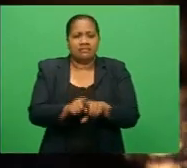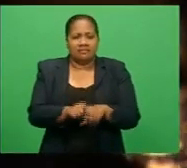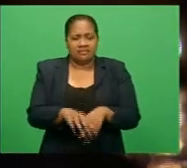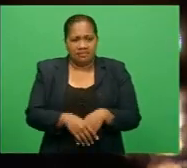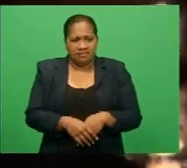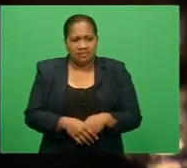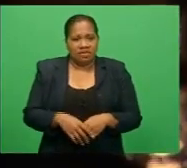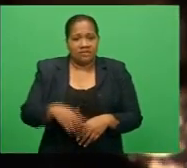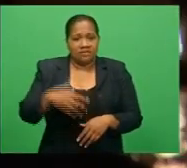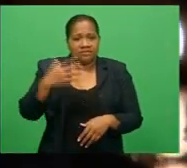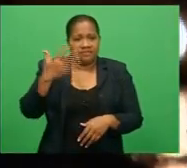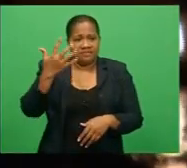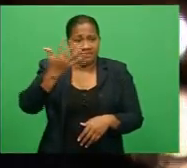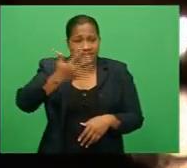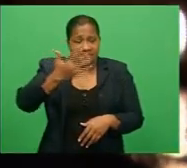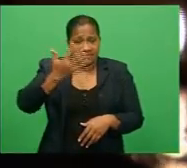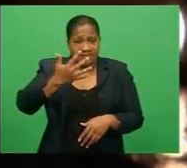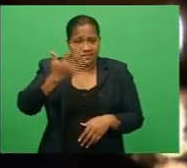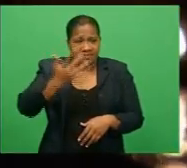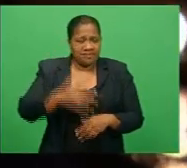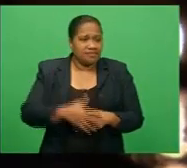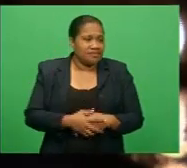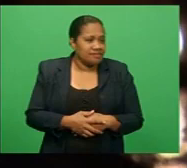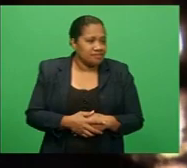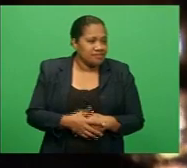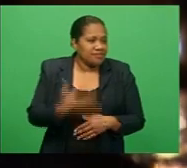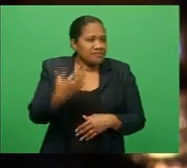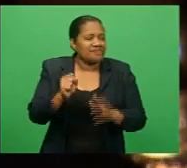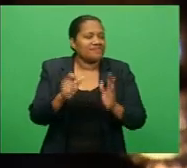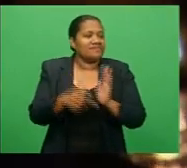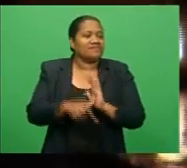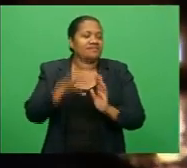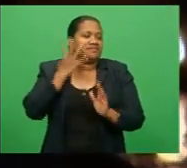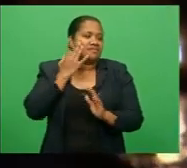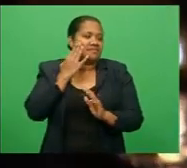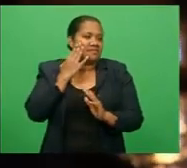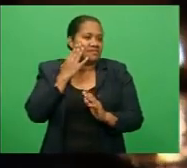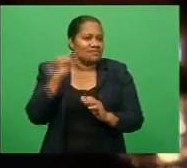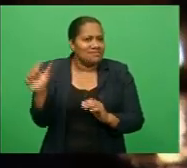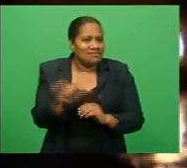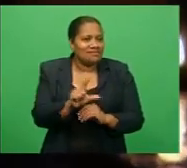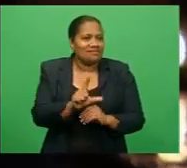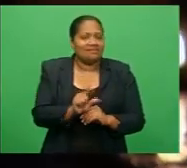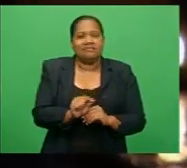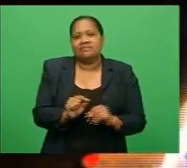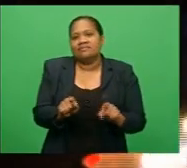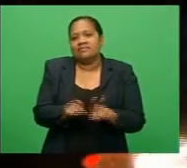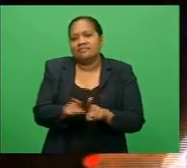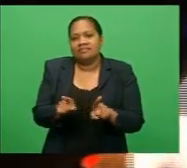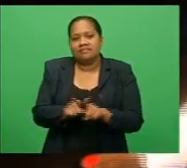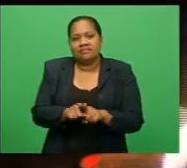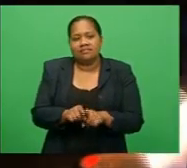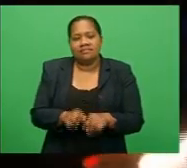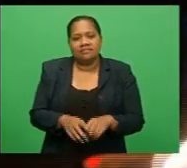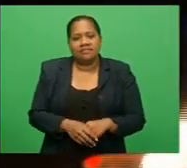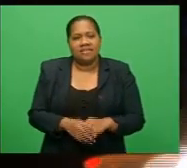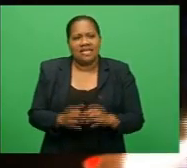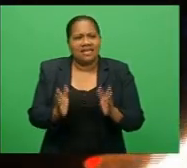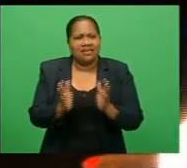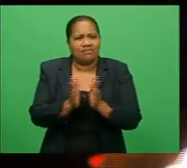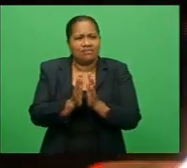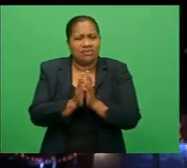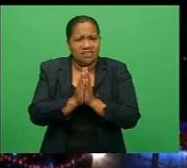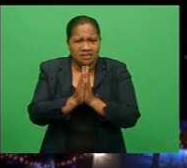on the 15th, there are auspicious times when you should do the Lakshmi Prarthana or Puja. That